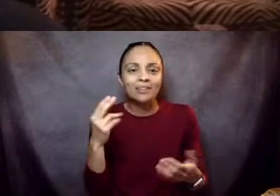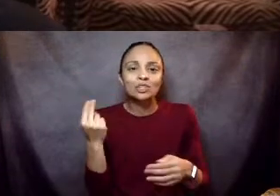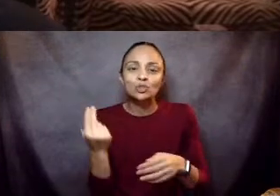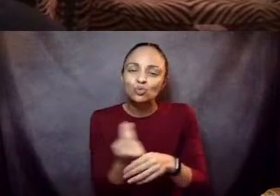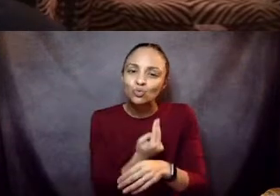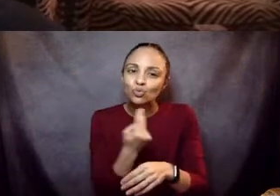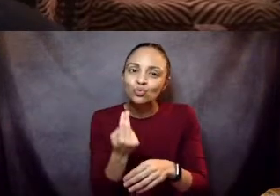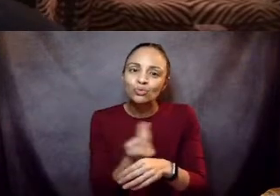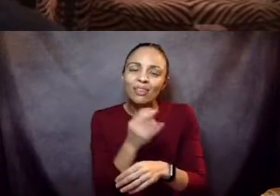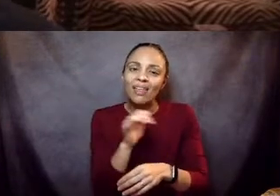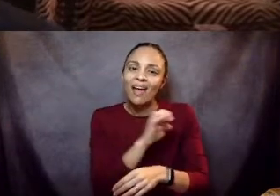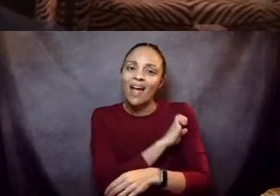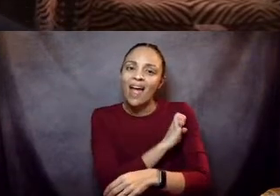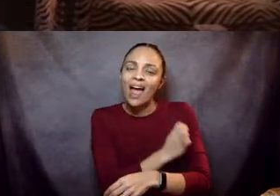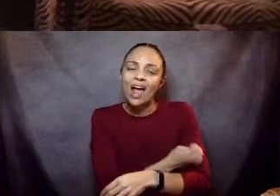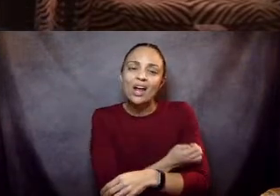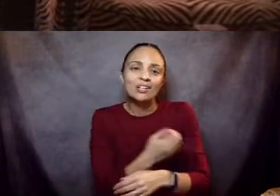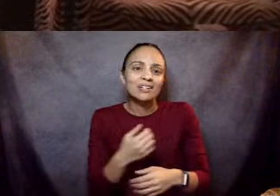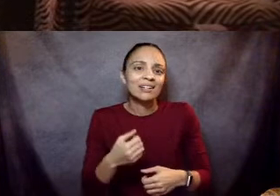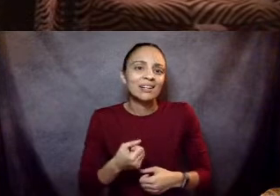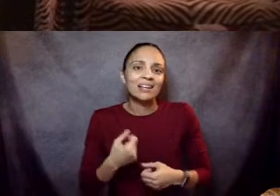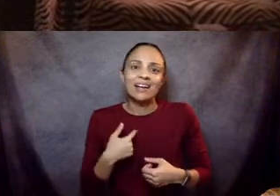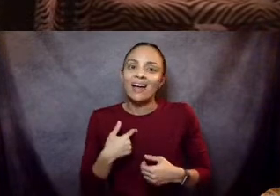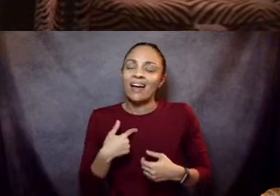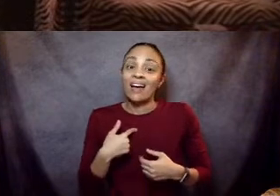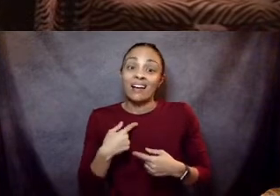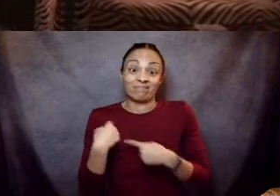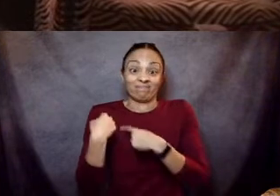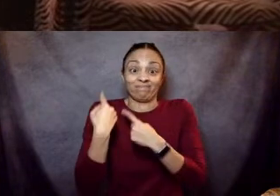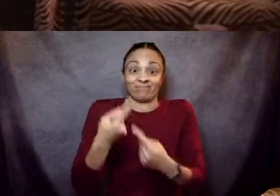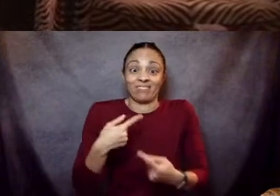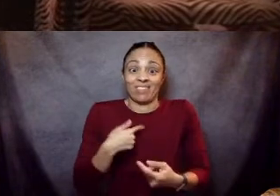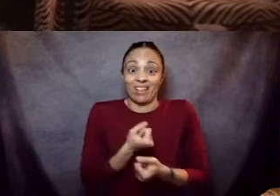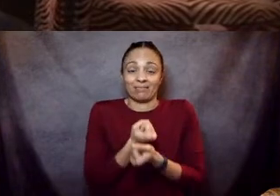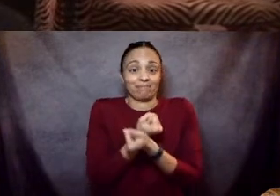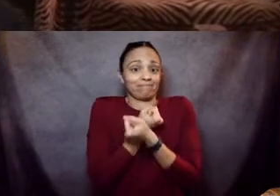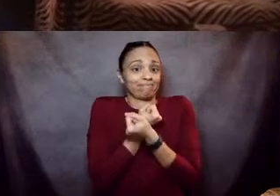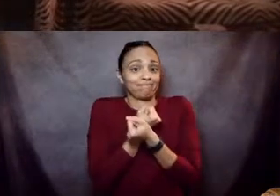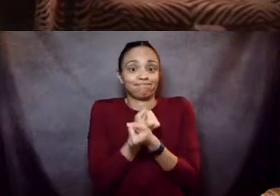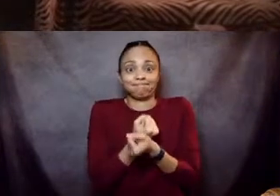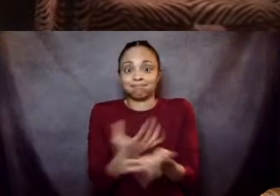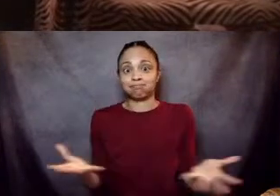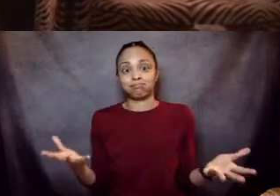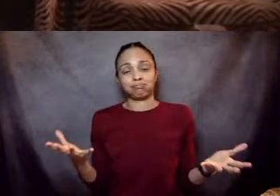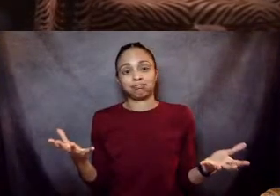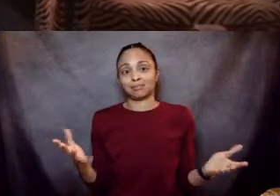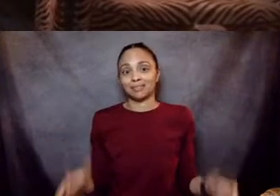way pass out. Yes. and we'll be there to pick you up.